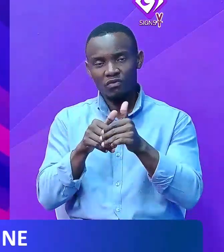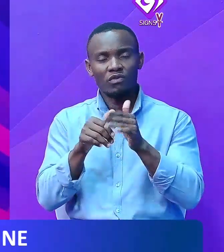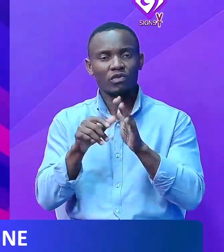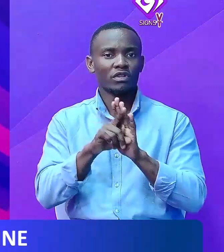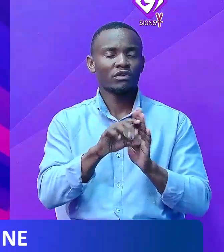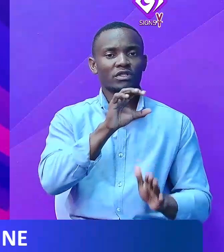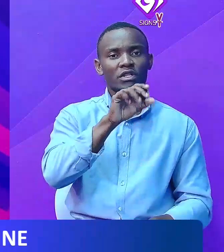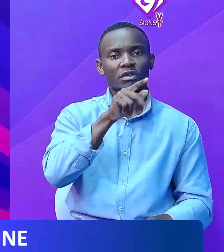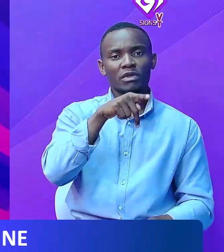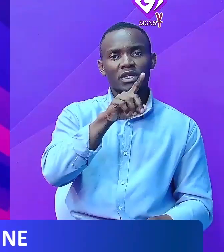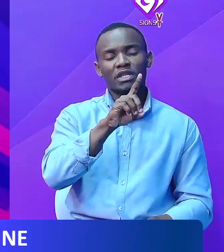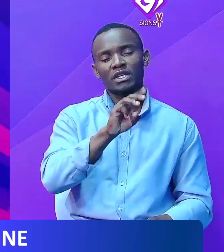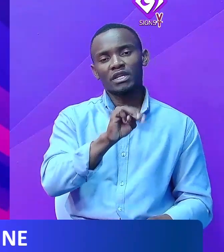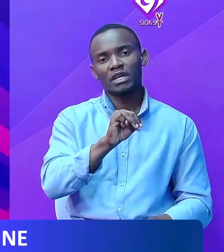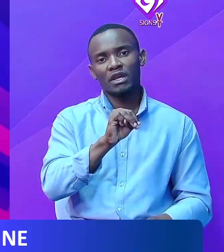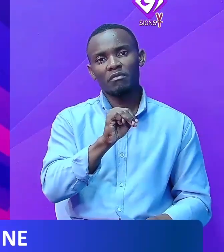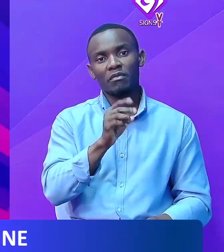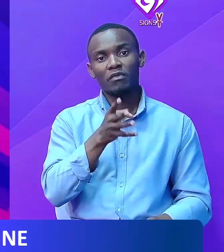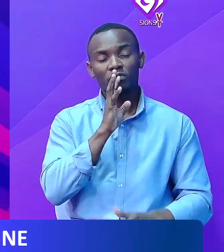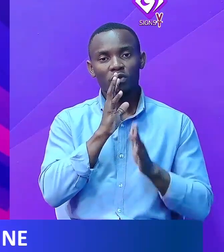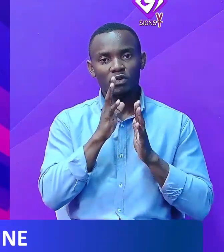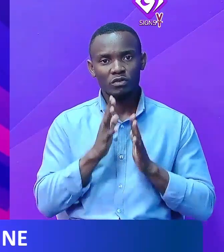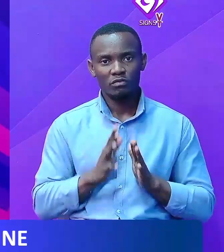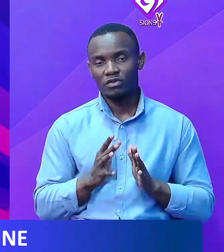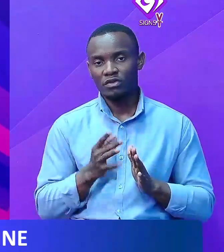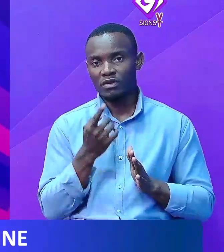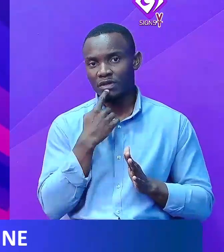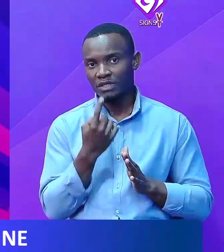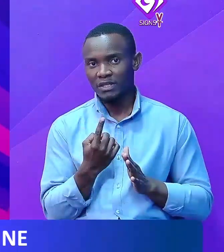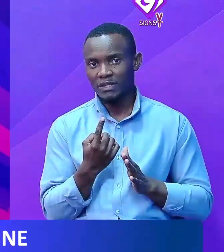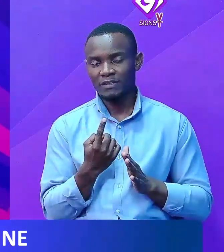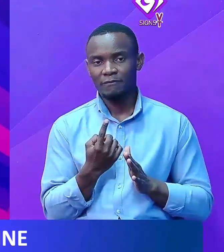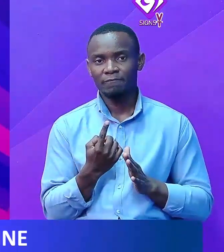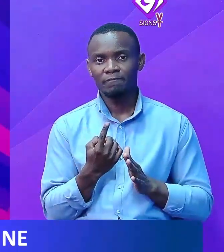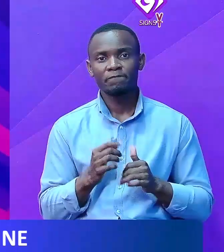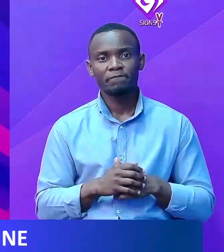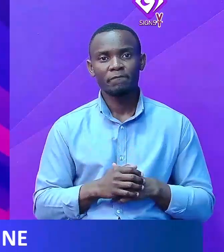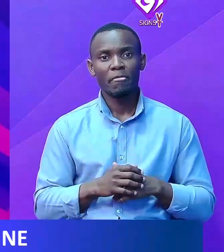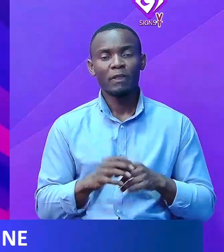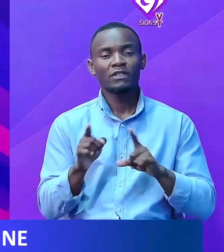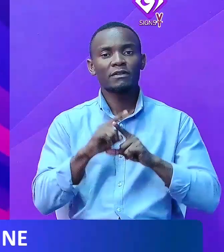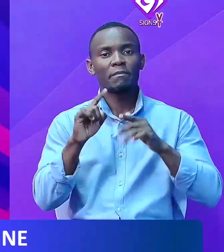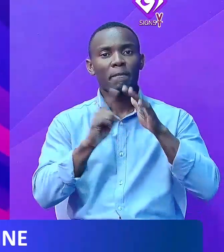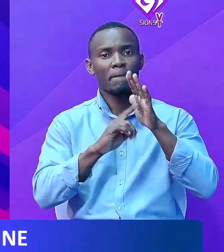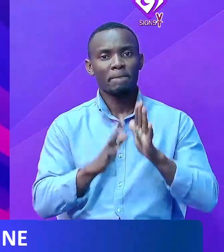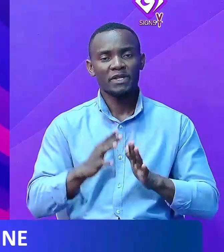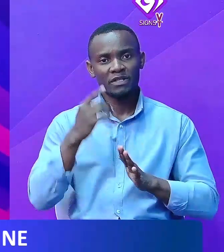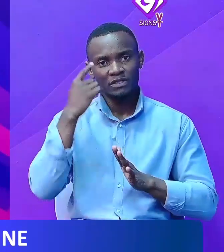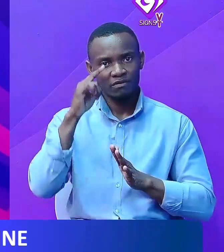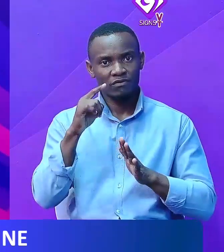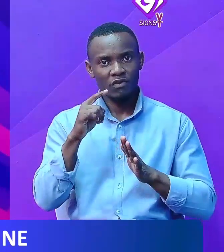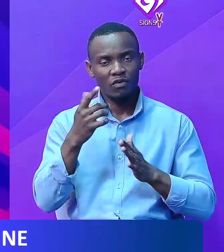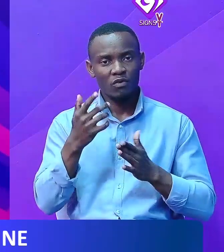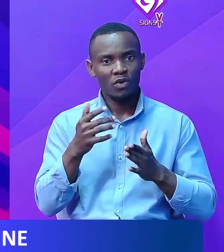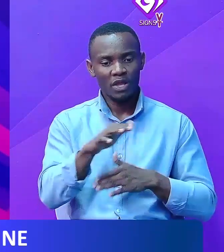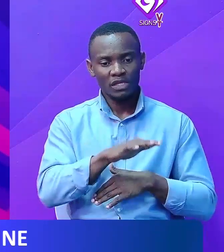CPDM spokesperson Jacques Fame Ndongo said in a statement. The Minister of Territorial